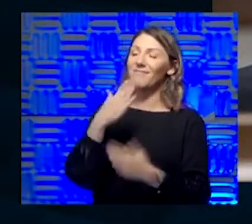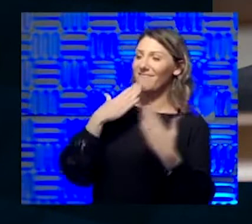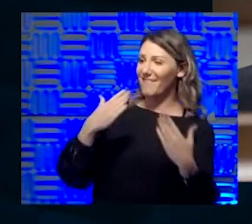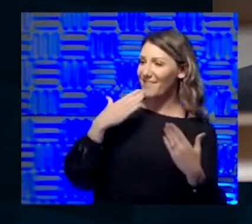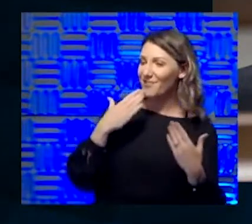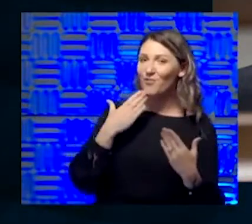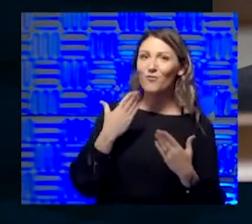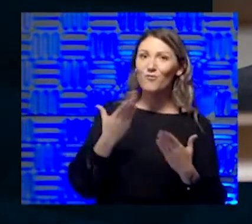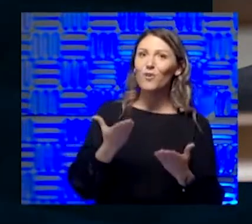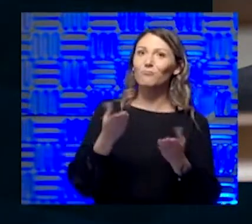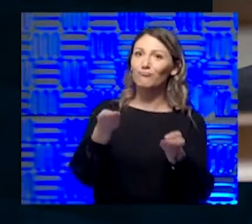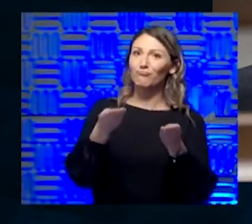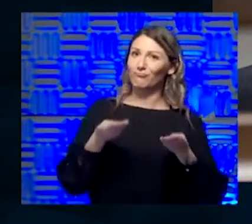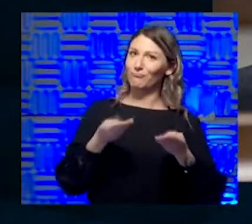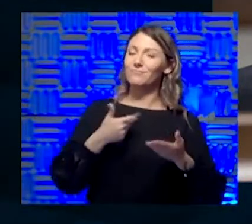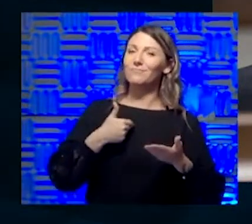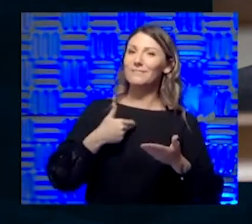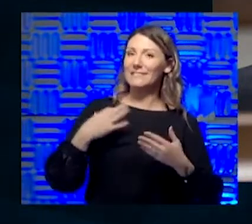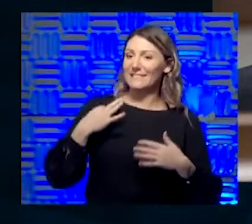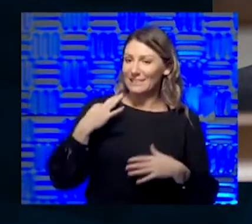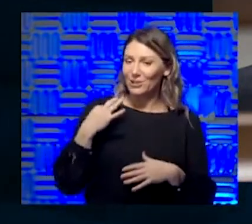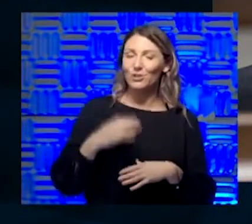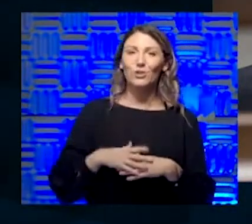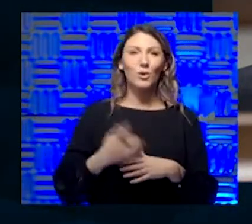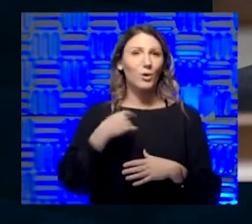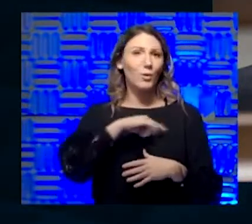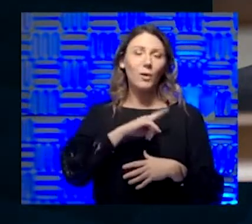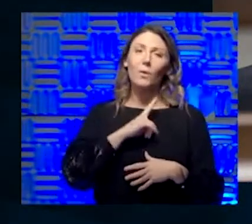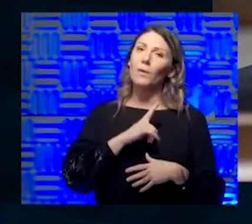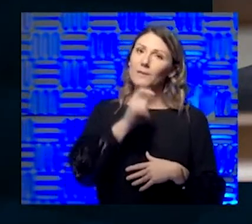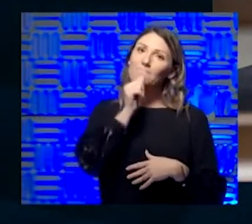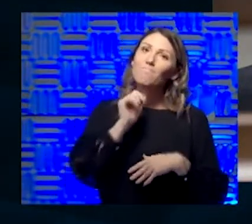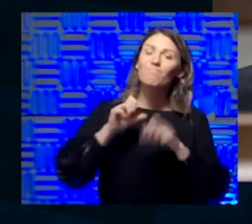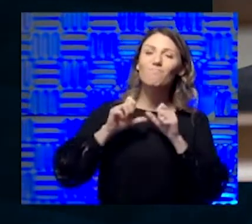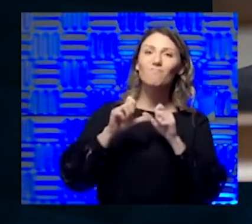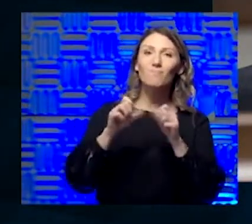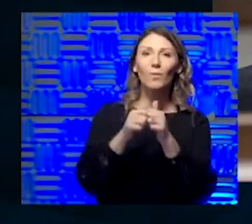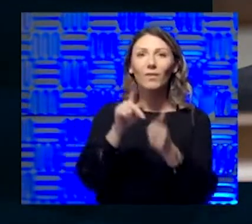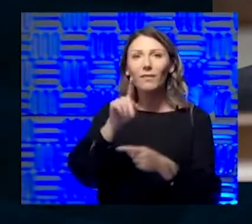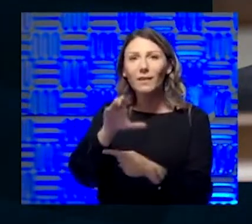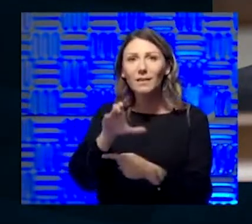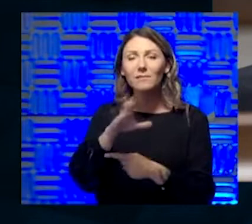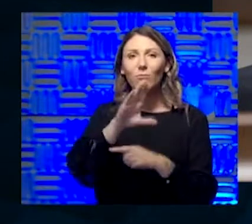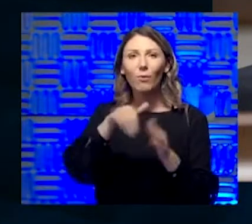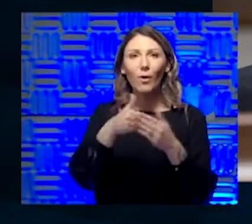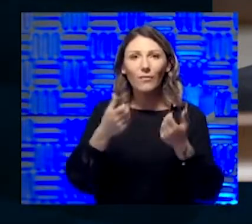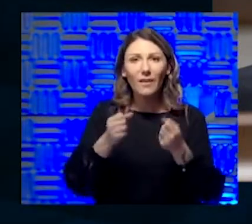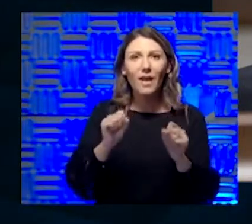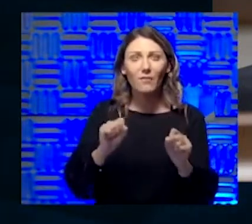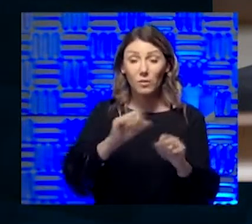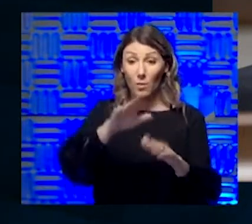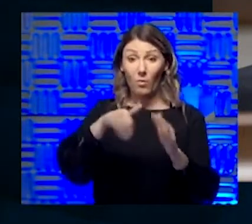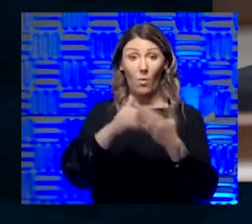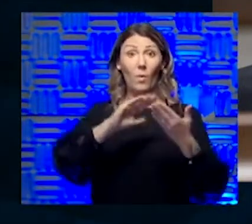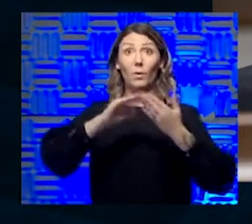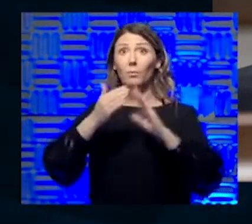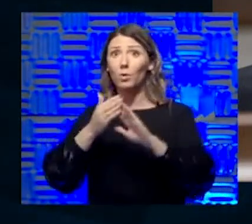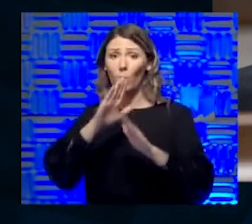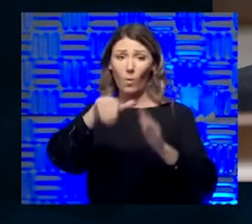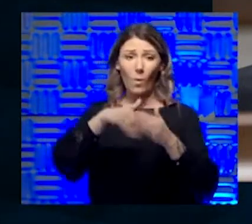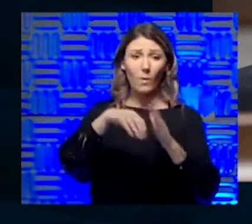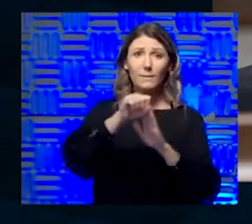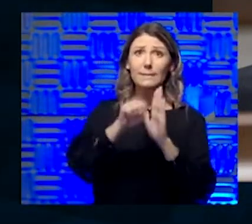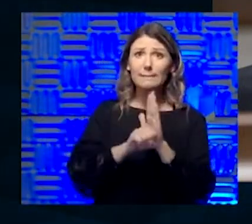me a T-shirt, and we'll hang tough with Kansas City. I appreciate the efforts that are being made to have the whole community, in fact, the whole state, the whole